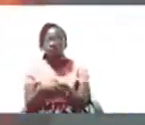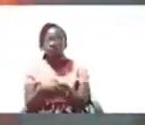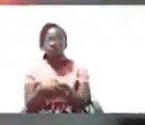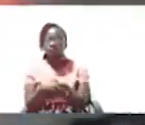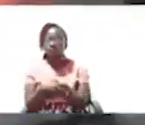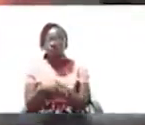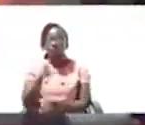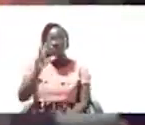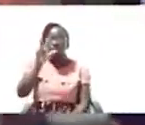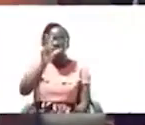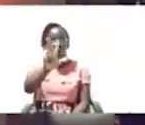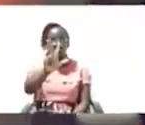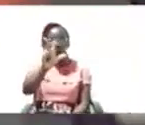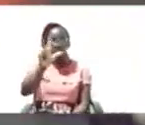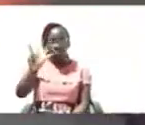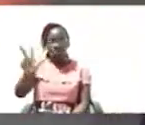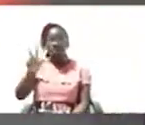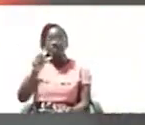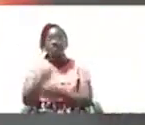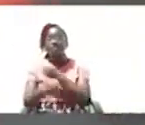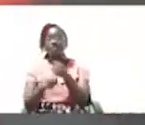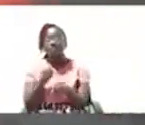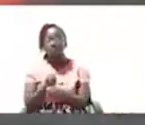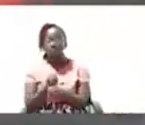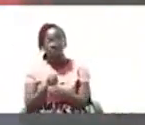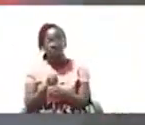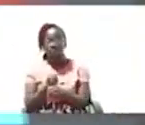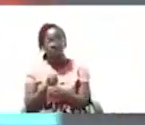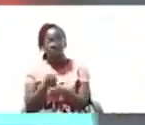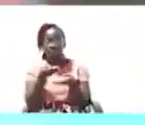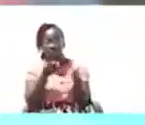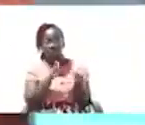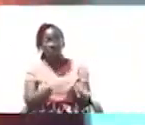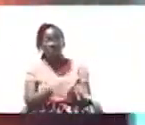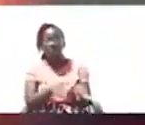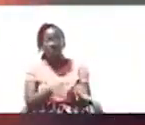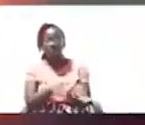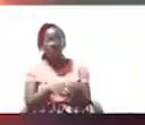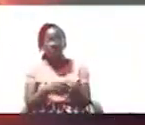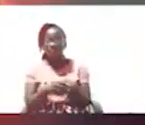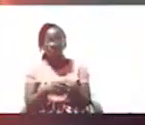33 years. He was 33 years old. He died.